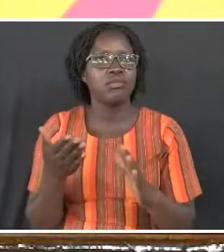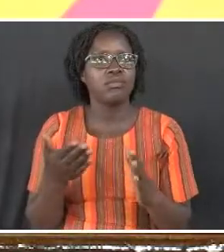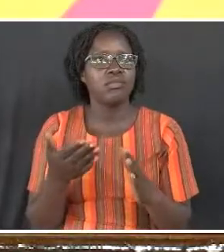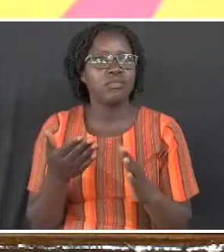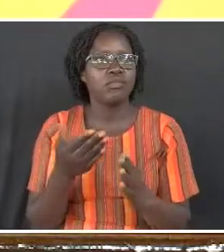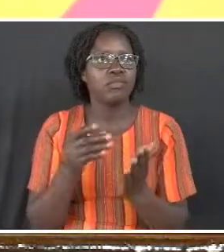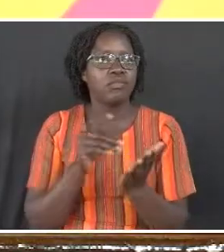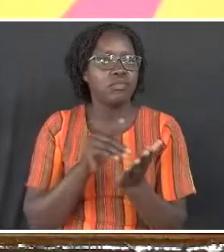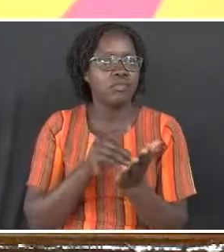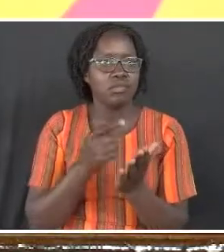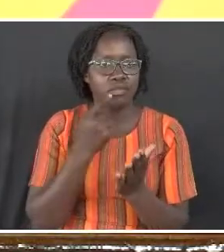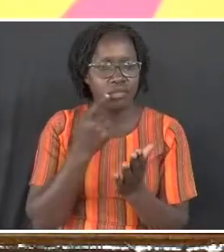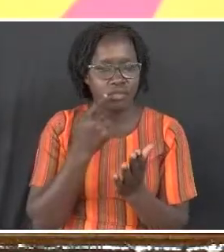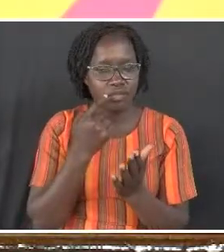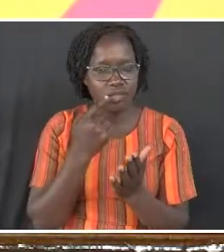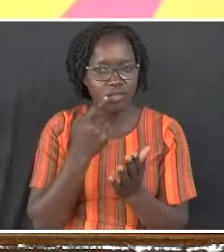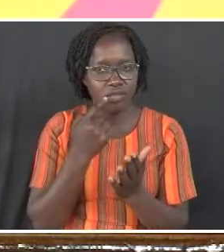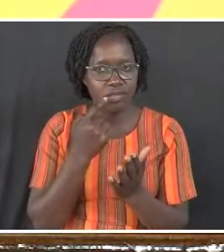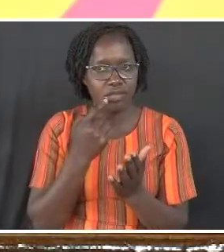you'll just rush to the dentist.